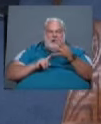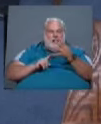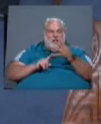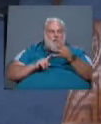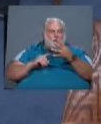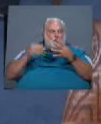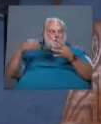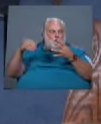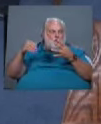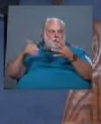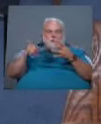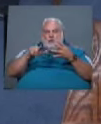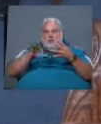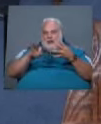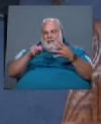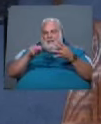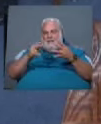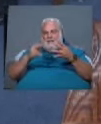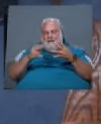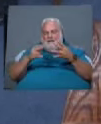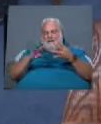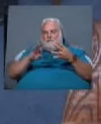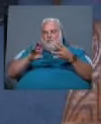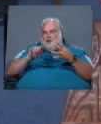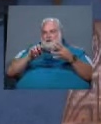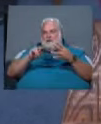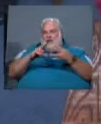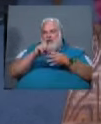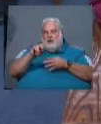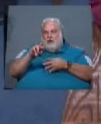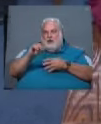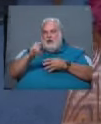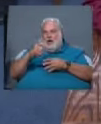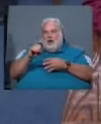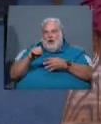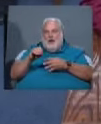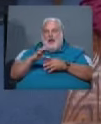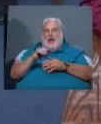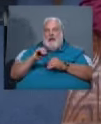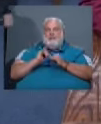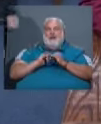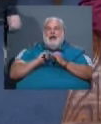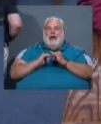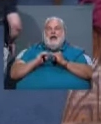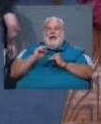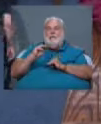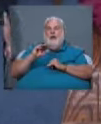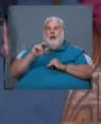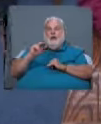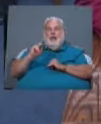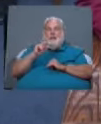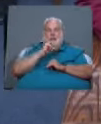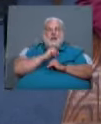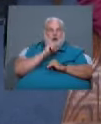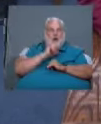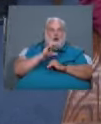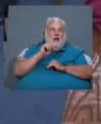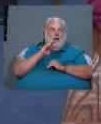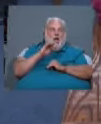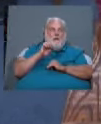on 29th Street between Fulton and Ringo. Then he had the last one up on Martin Luther King with the old cobblestone